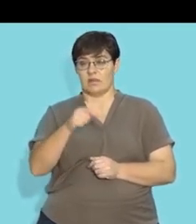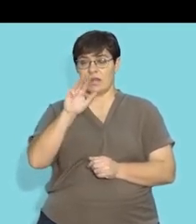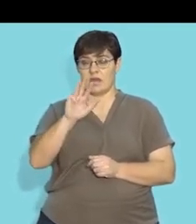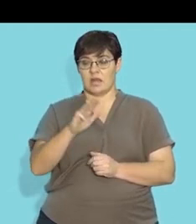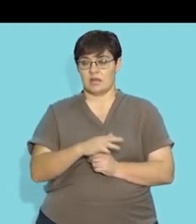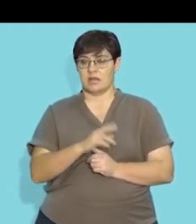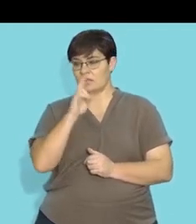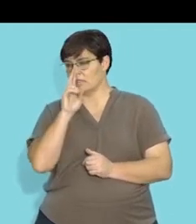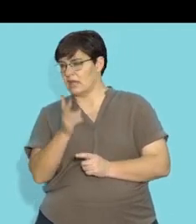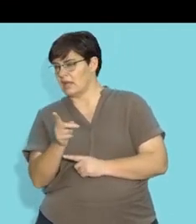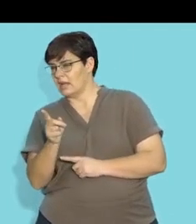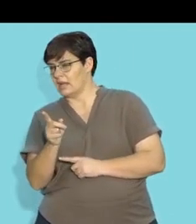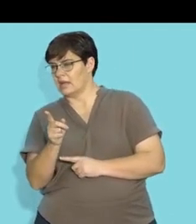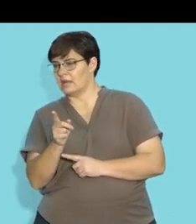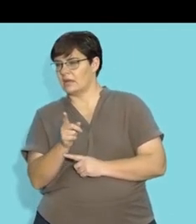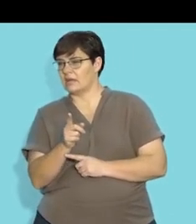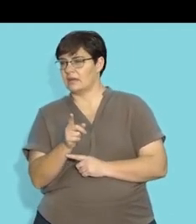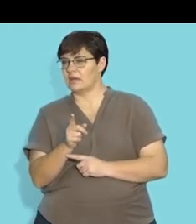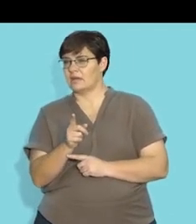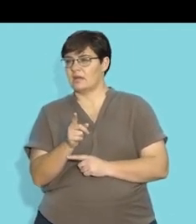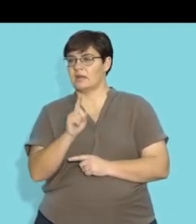0.9, let's see that,